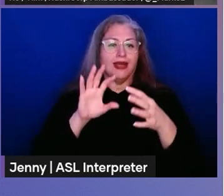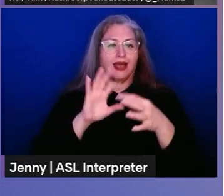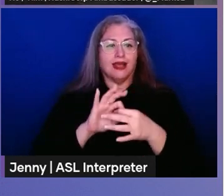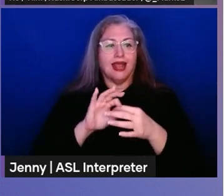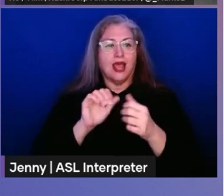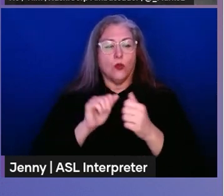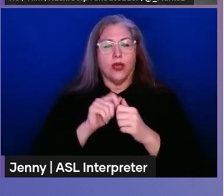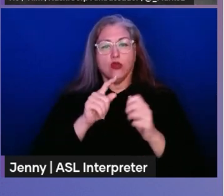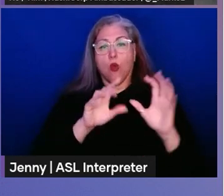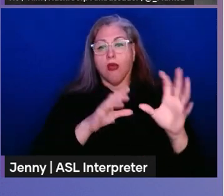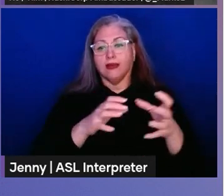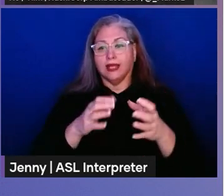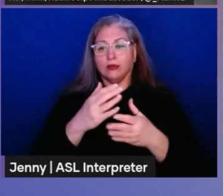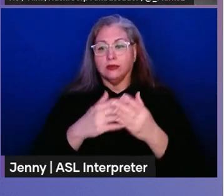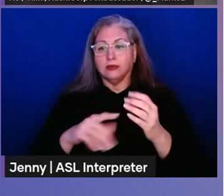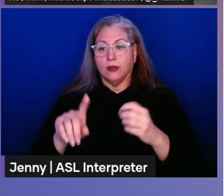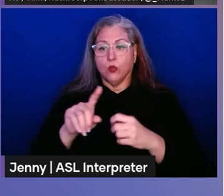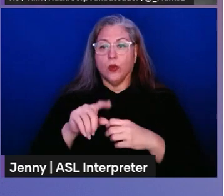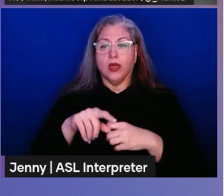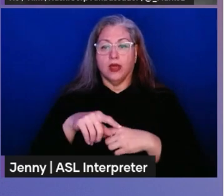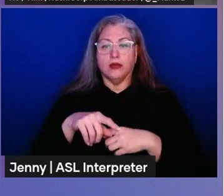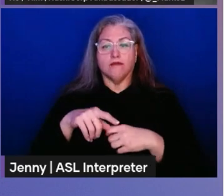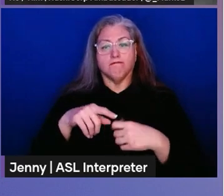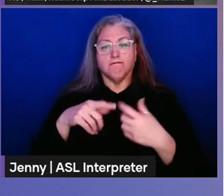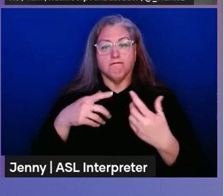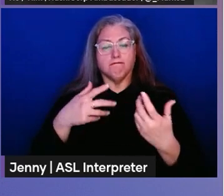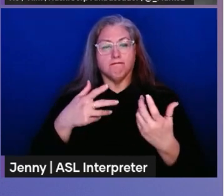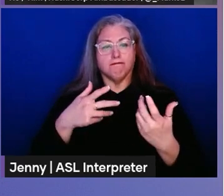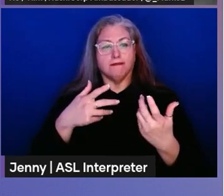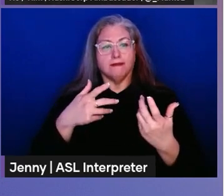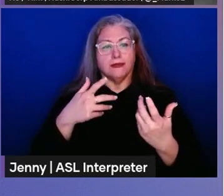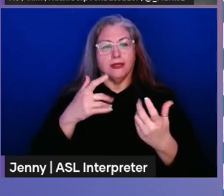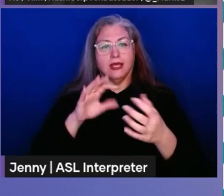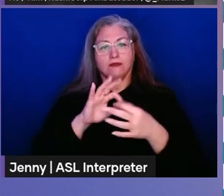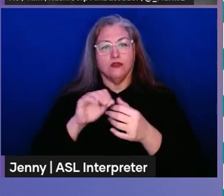container somewhere in order to debug it or kind of fetch logs.